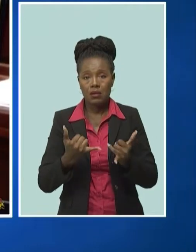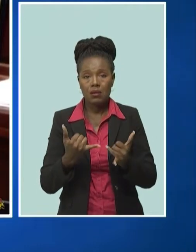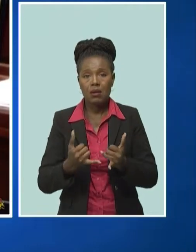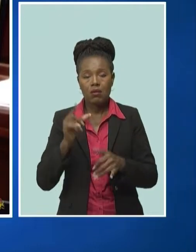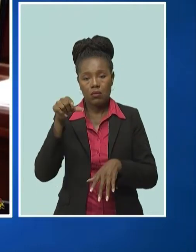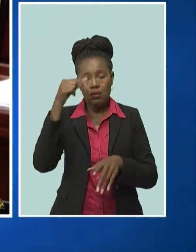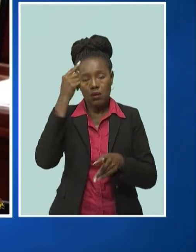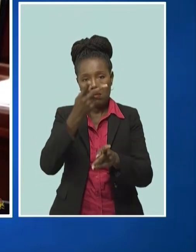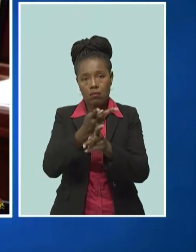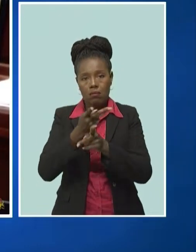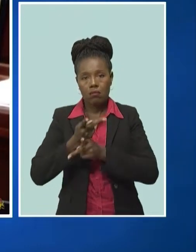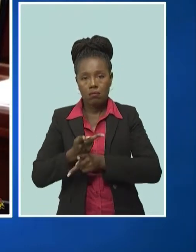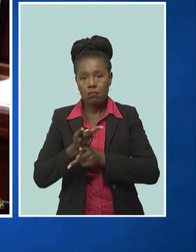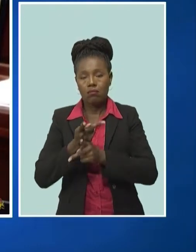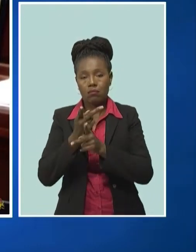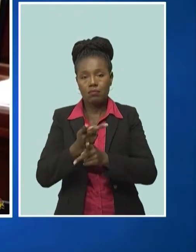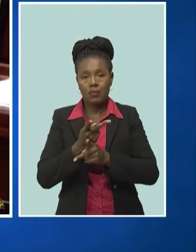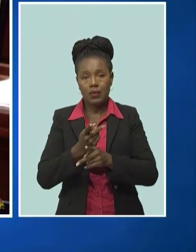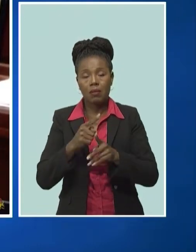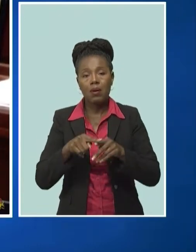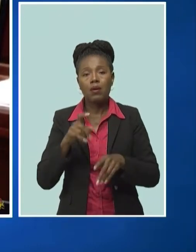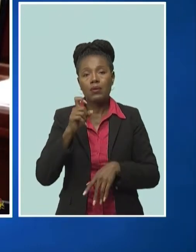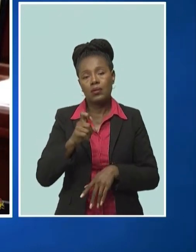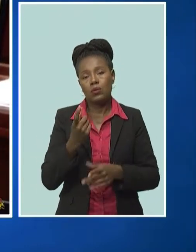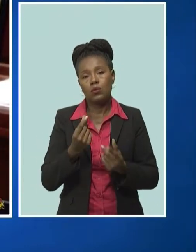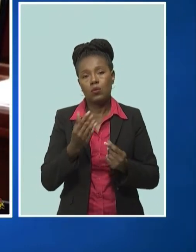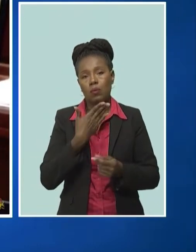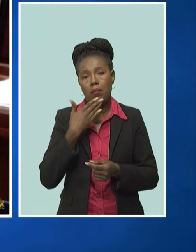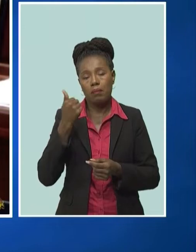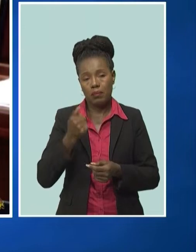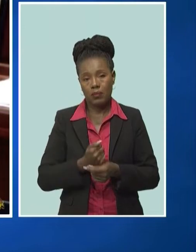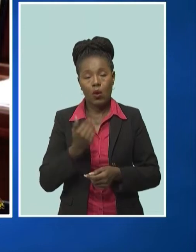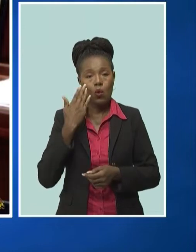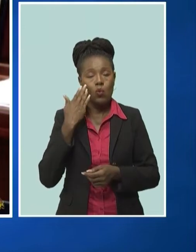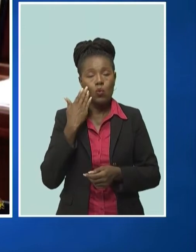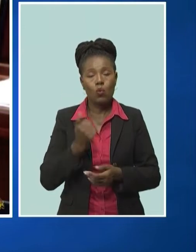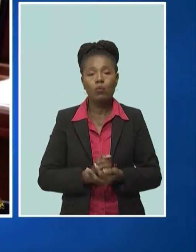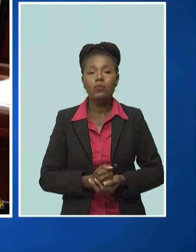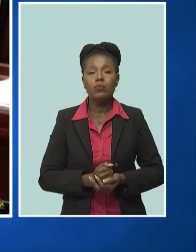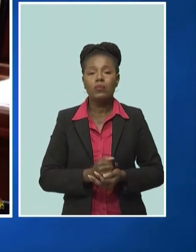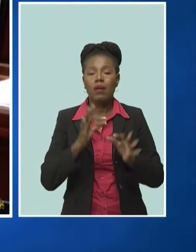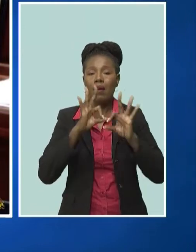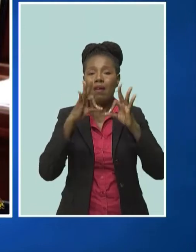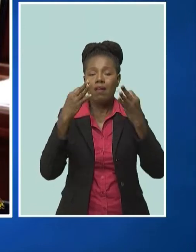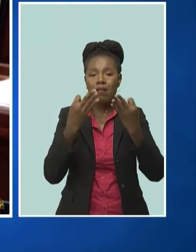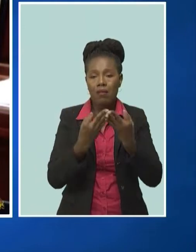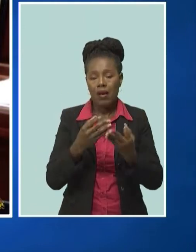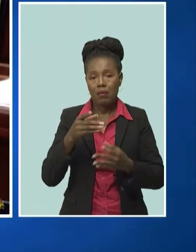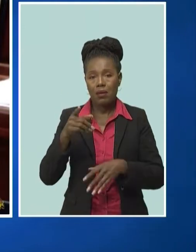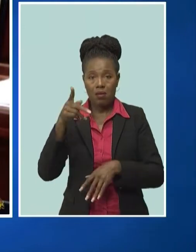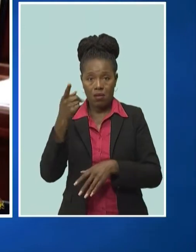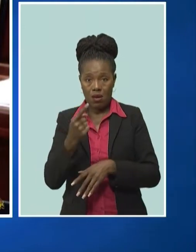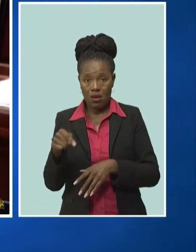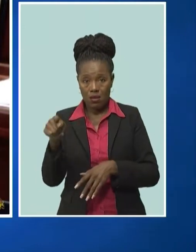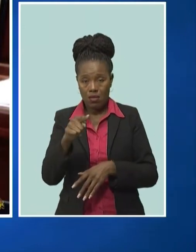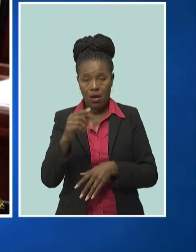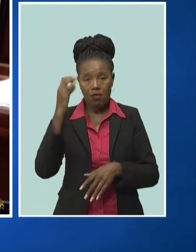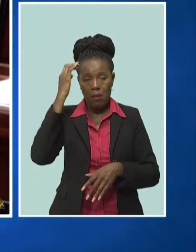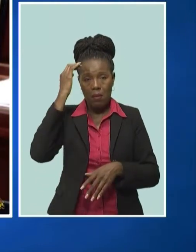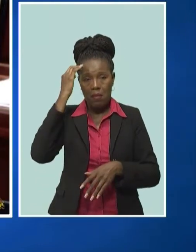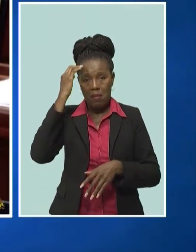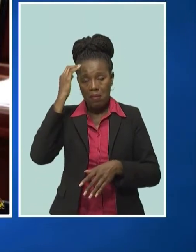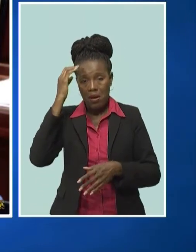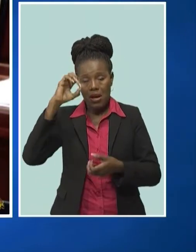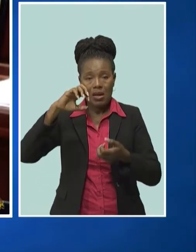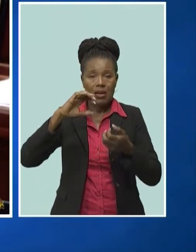after them. But we have to do better than that. And I know that when a family has to deal with dementia or any of these other old